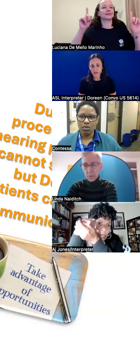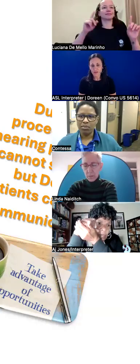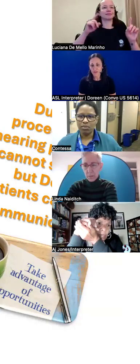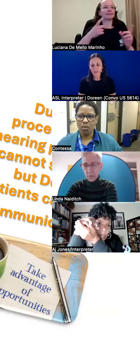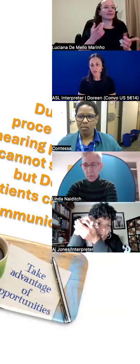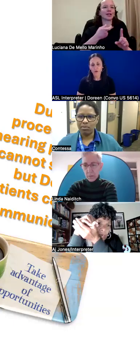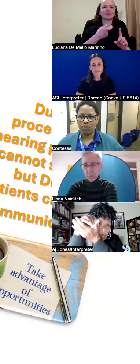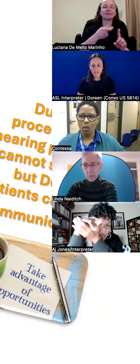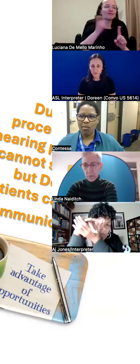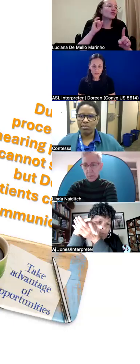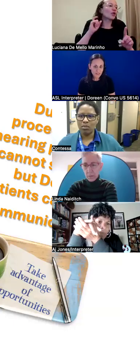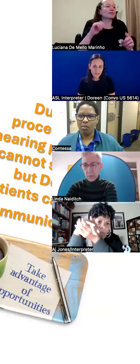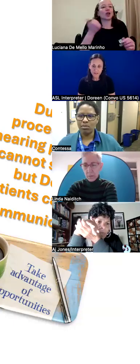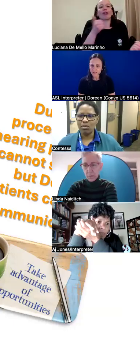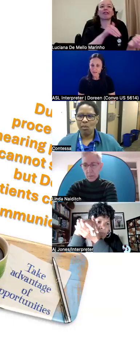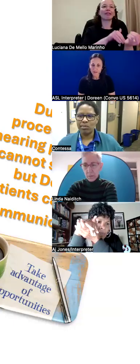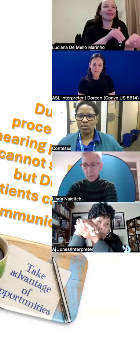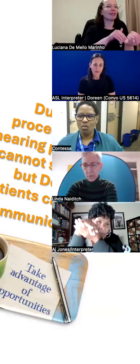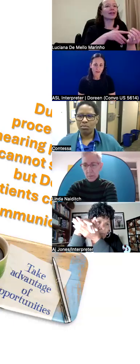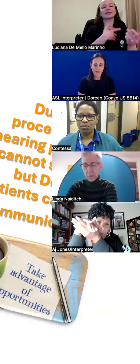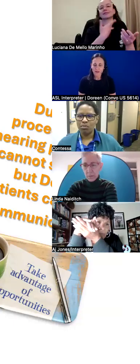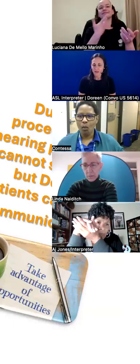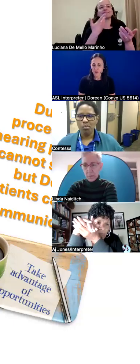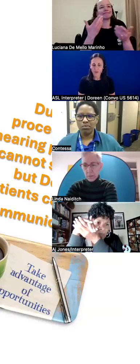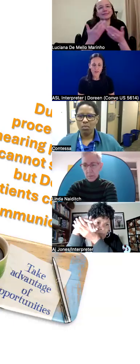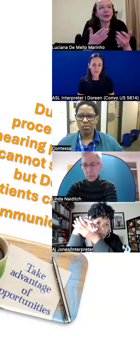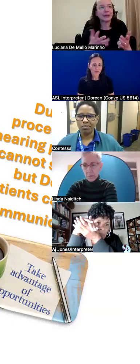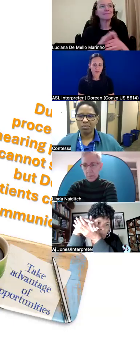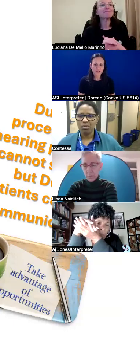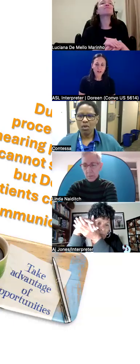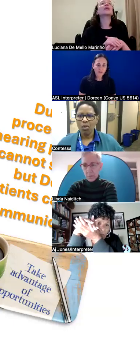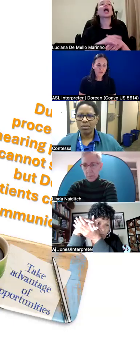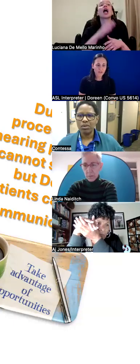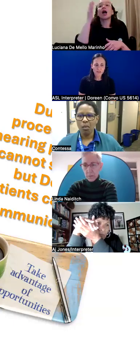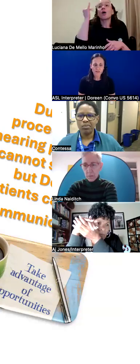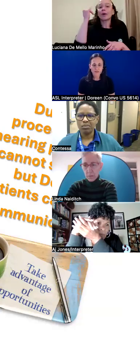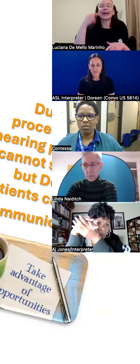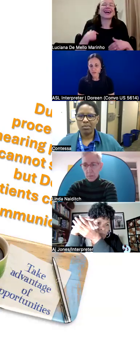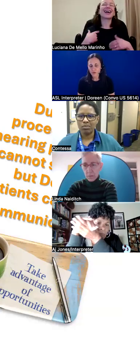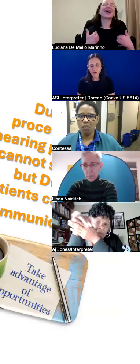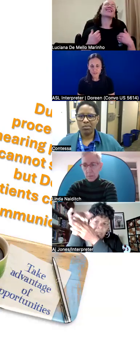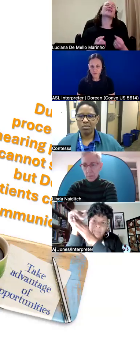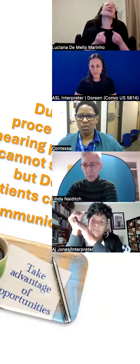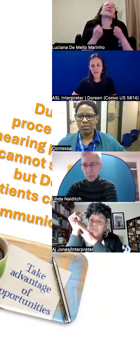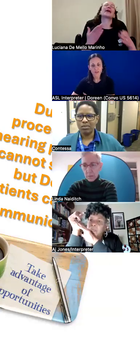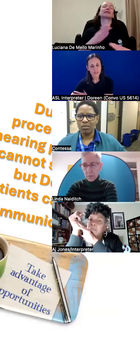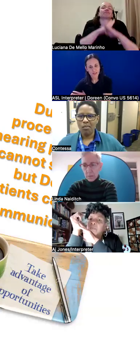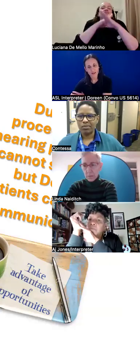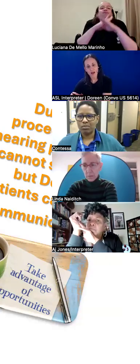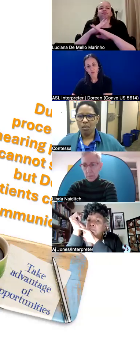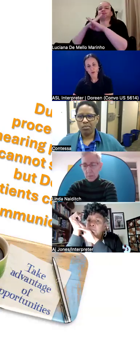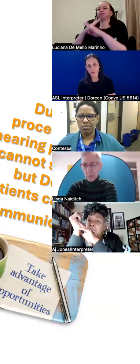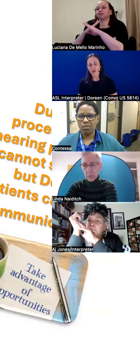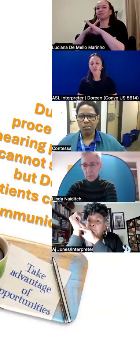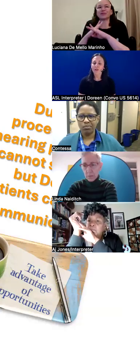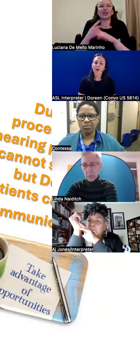so they're always different. It could be coming from another doctor, or all these different situations that can